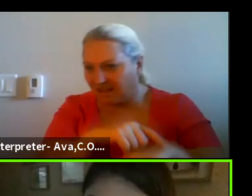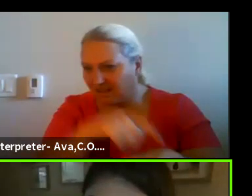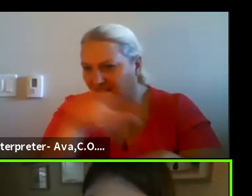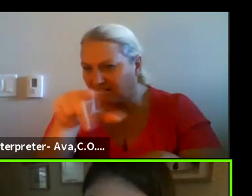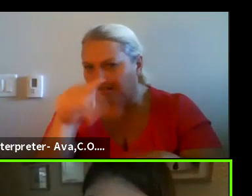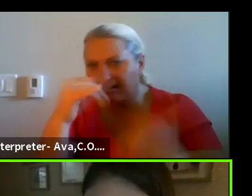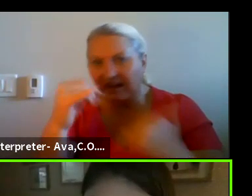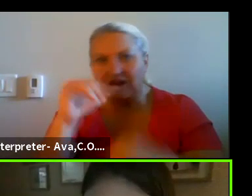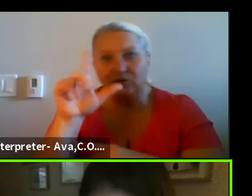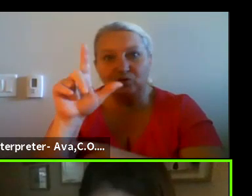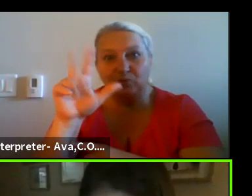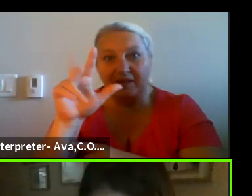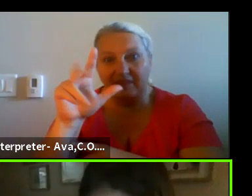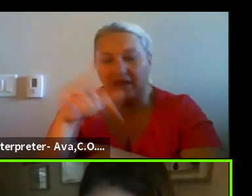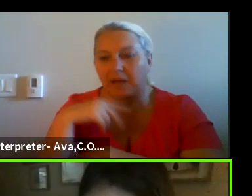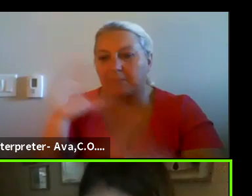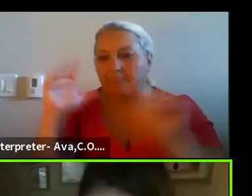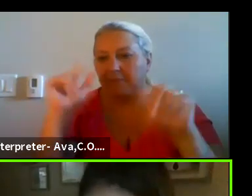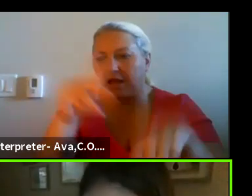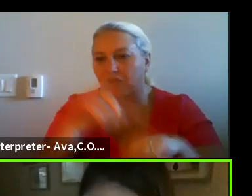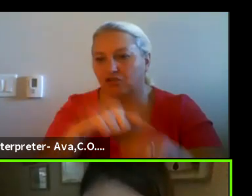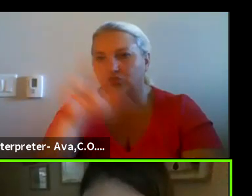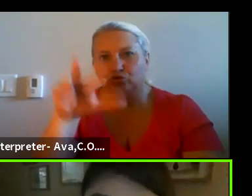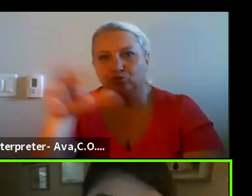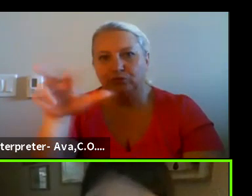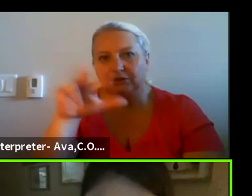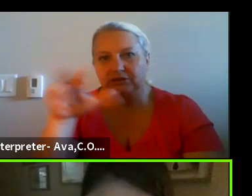We will return at